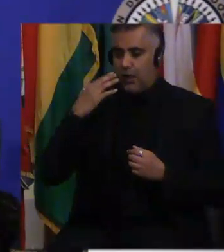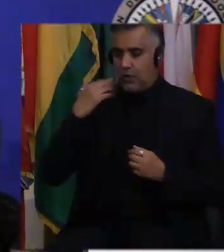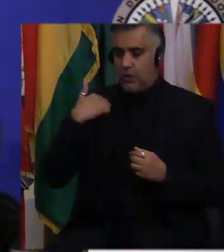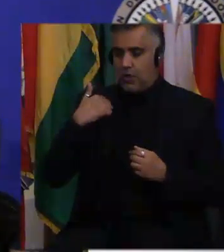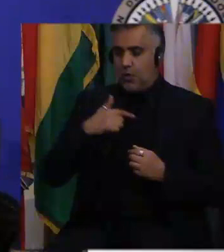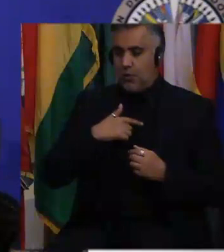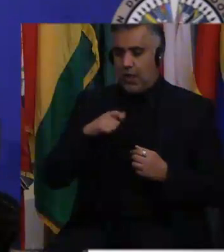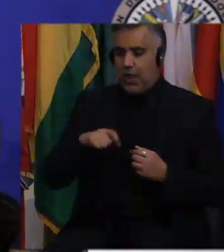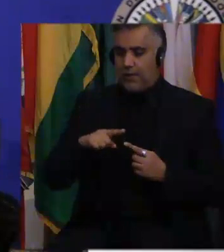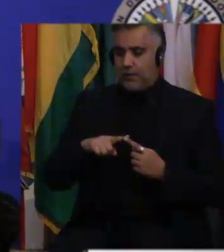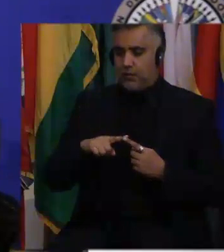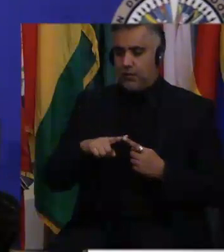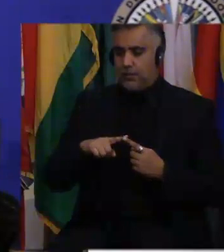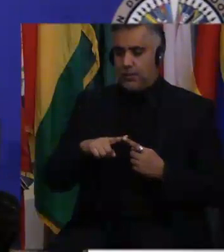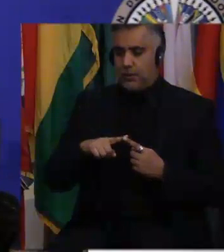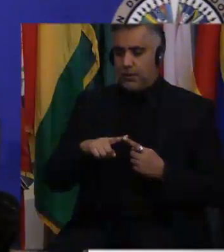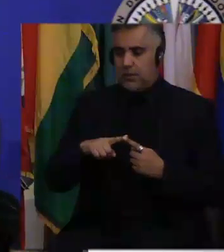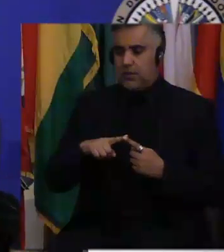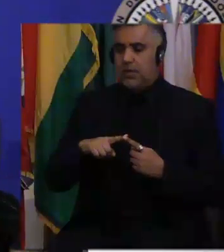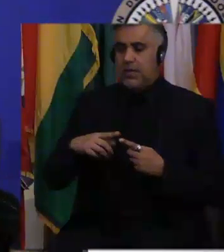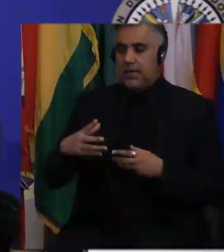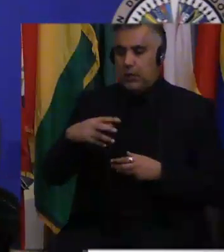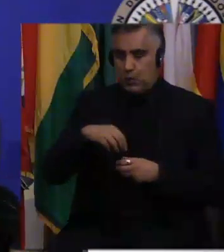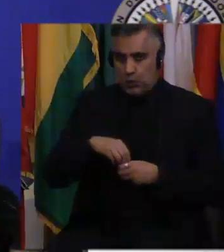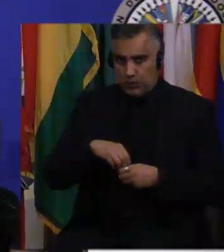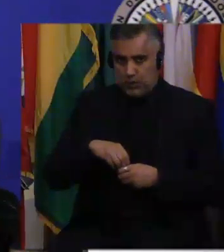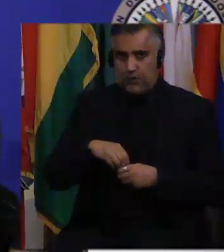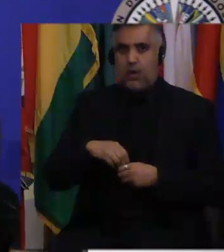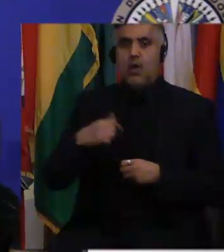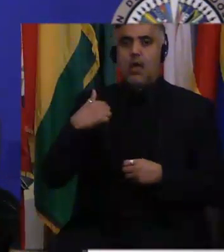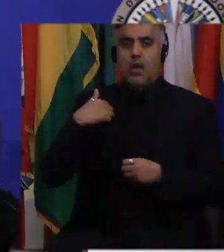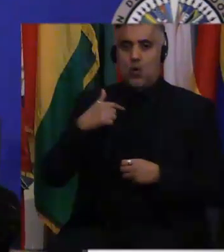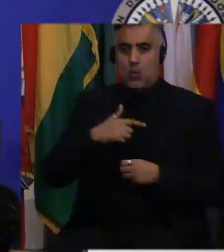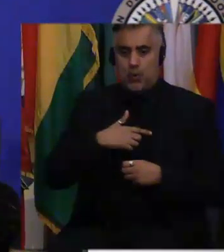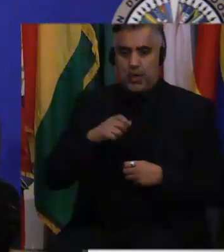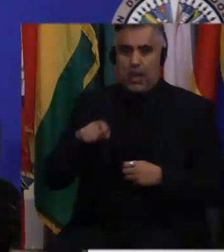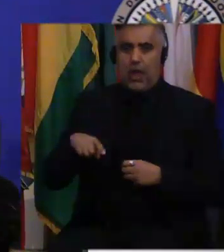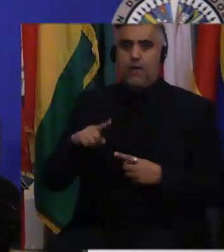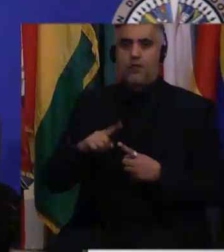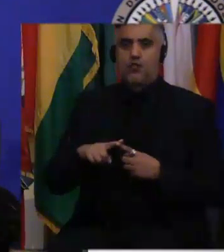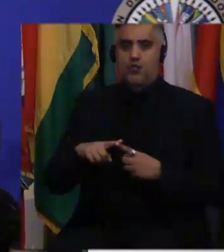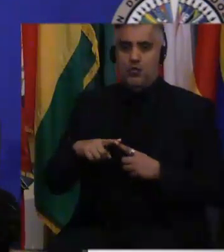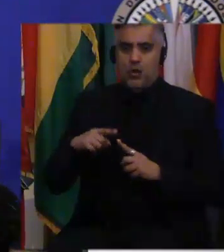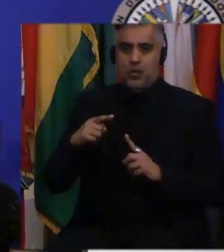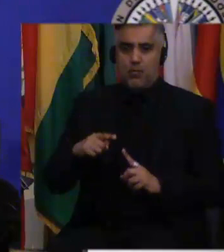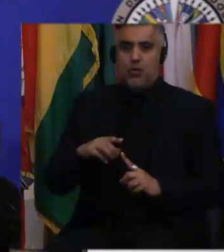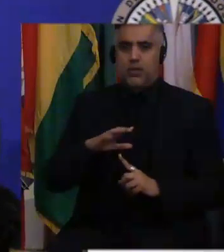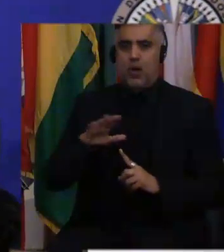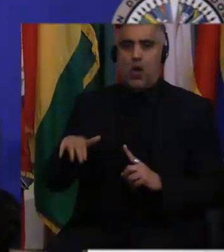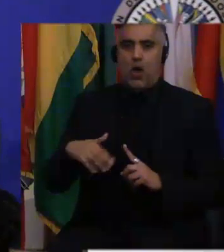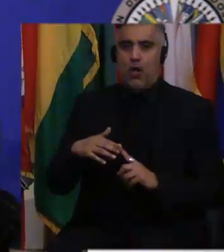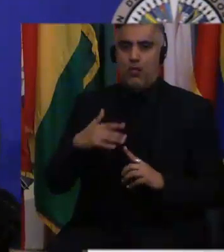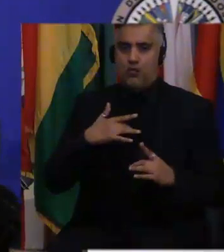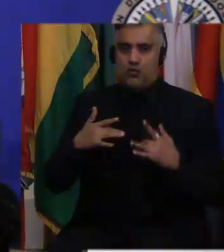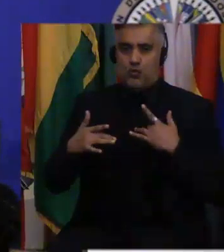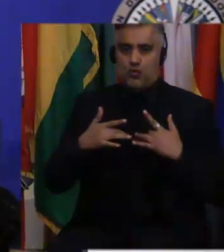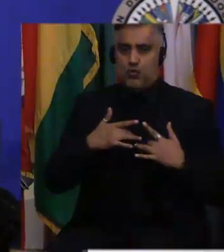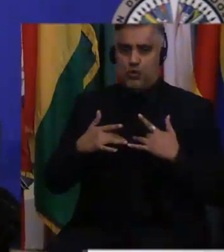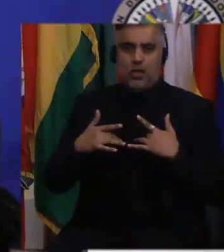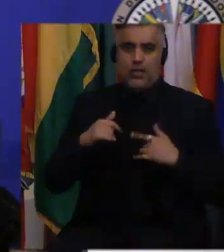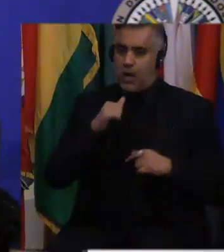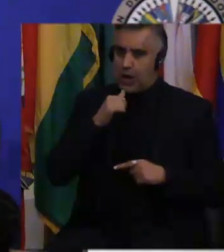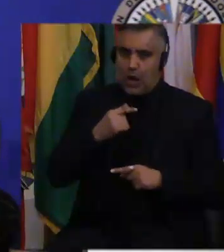be really inclusive, and we have to point on all those concerns that were